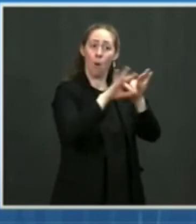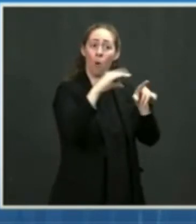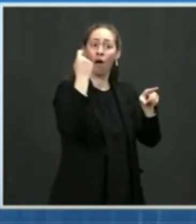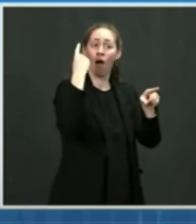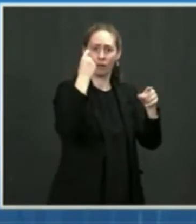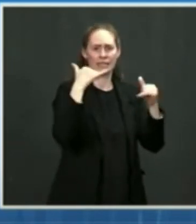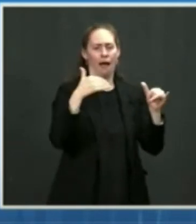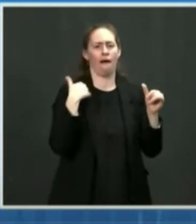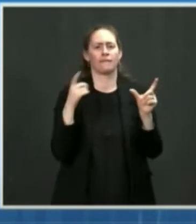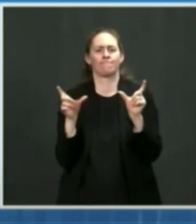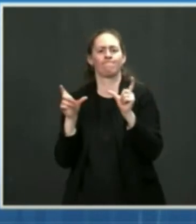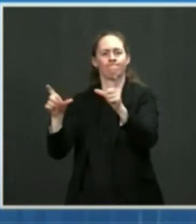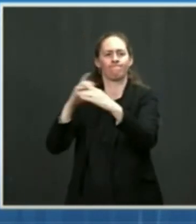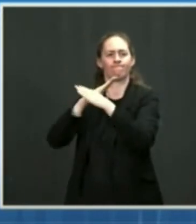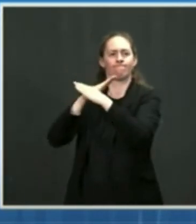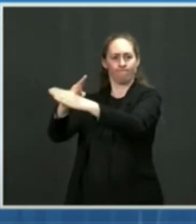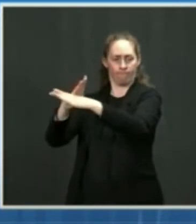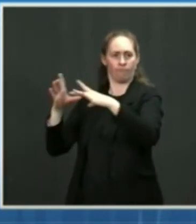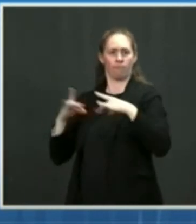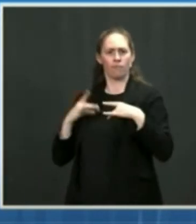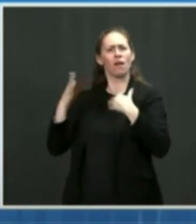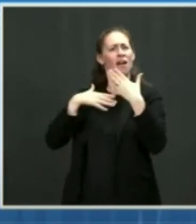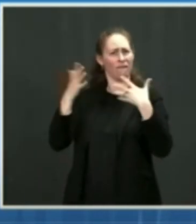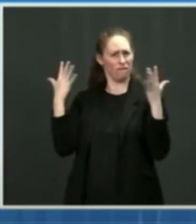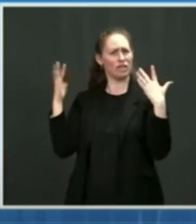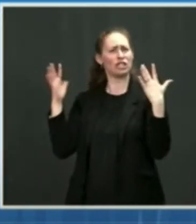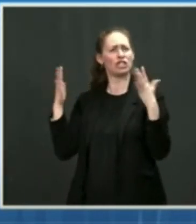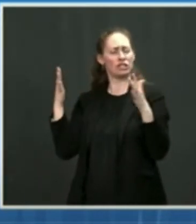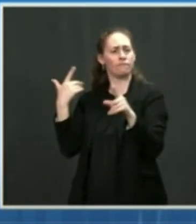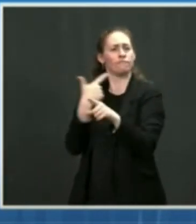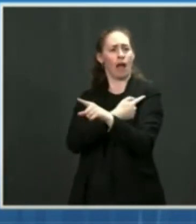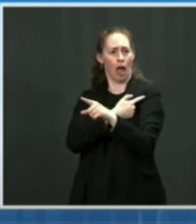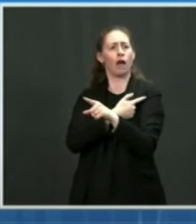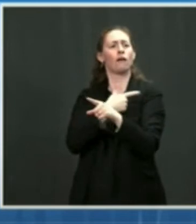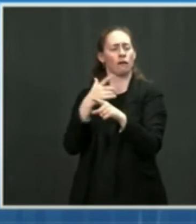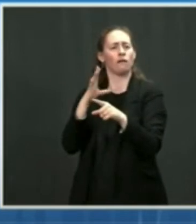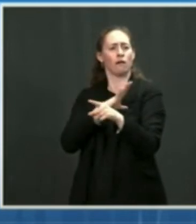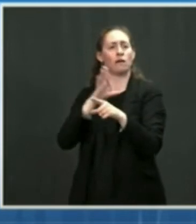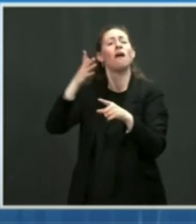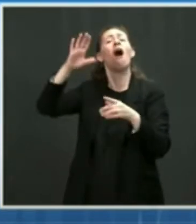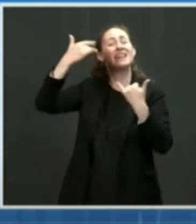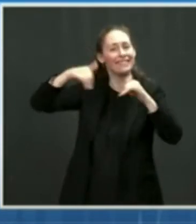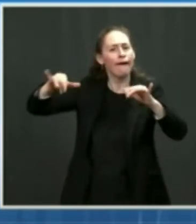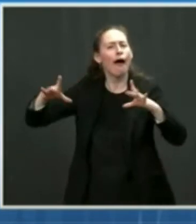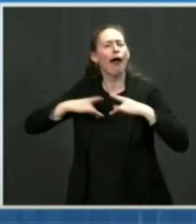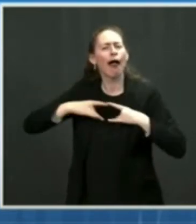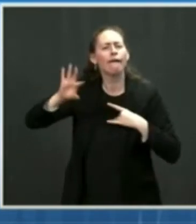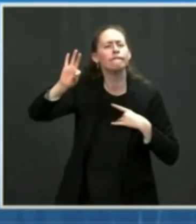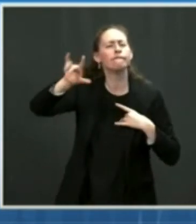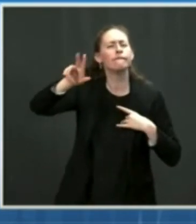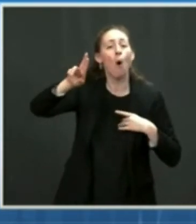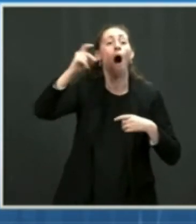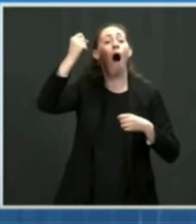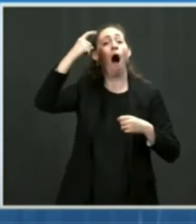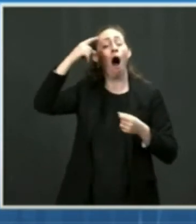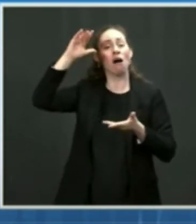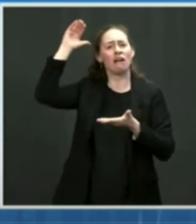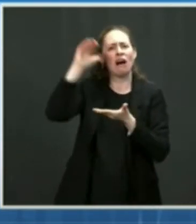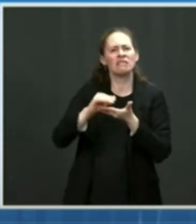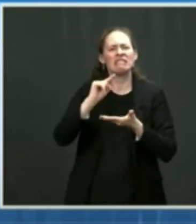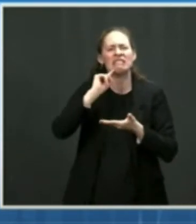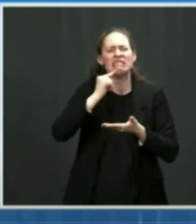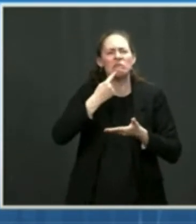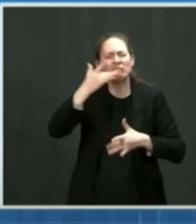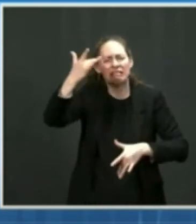If you get vaccinated, no doubt you're less likely to get the flu. But even if you do get flu, and